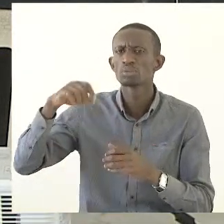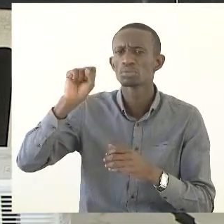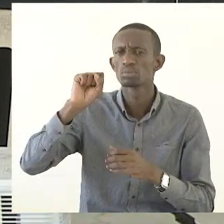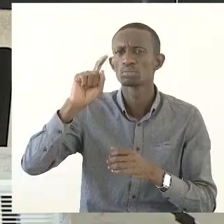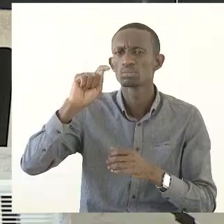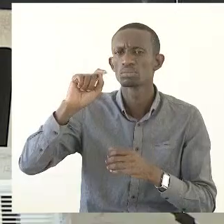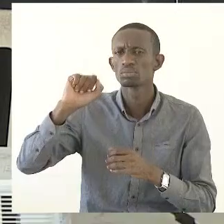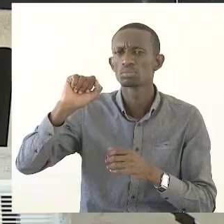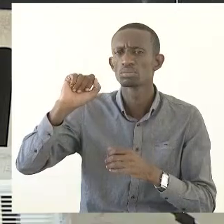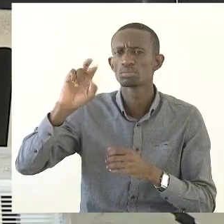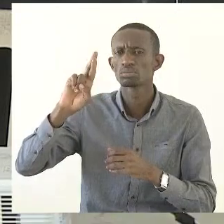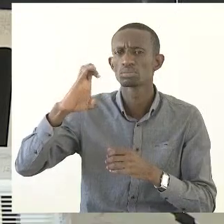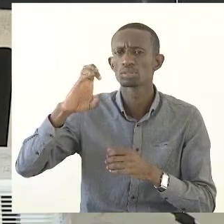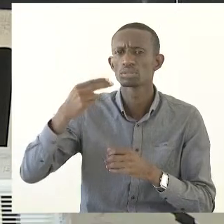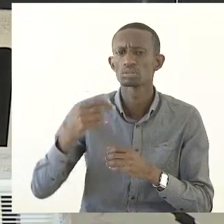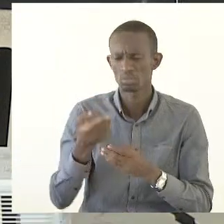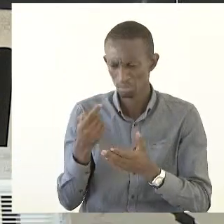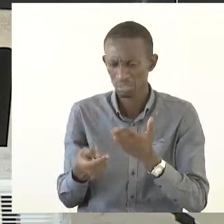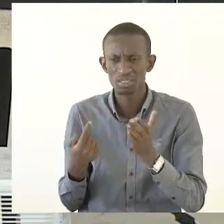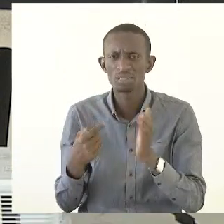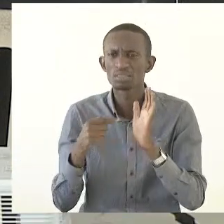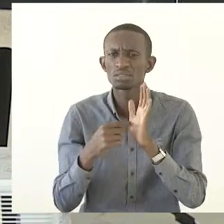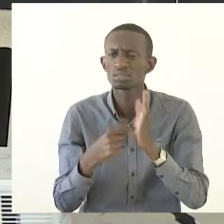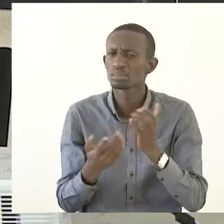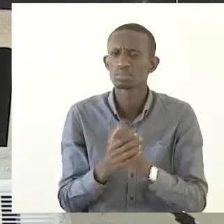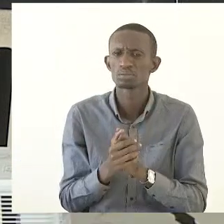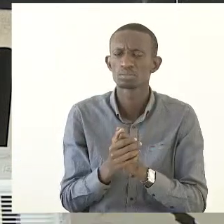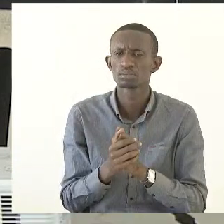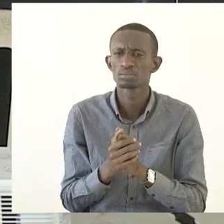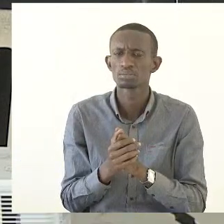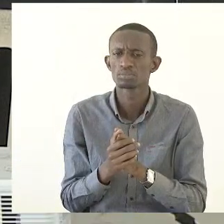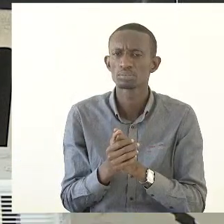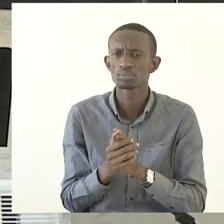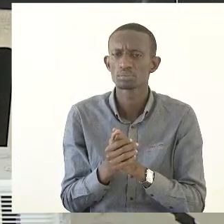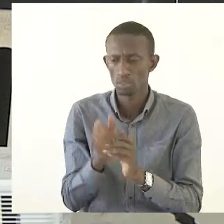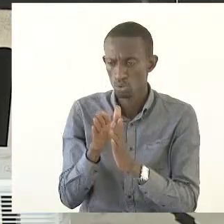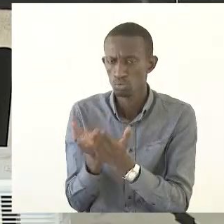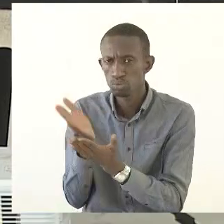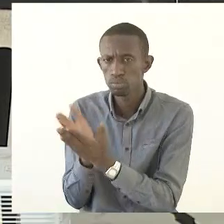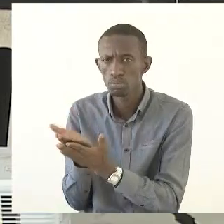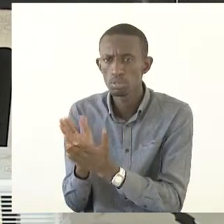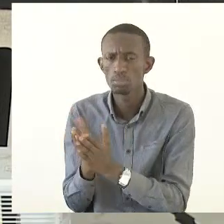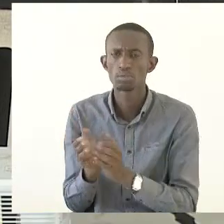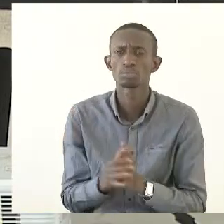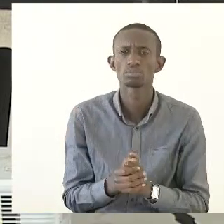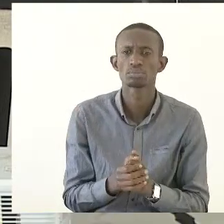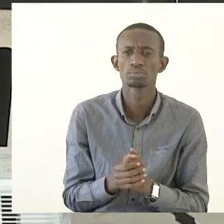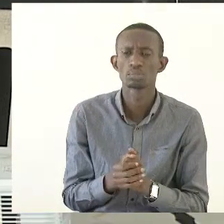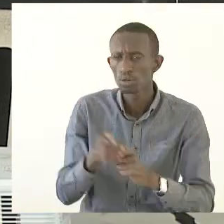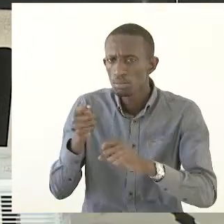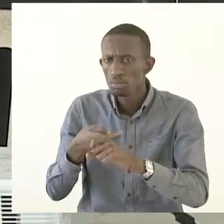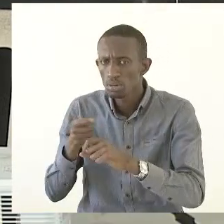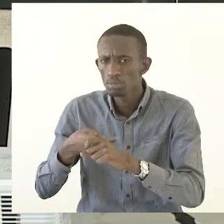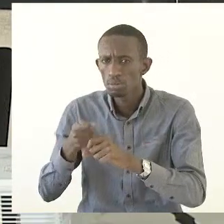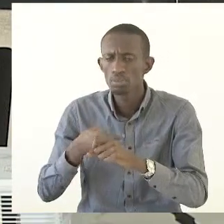eat. It is found in cassava, Irish potato, sweet potato. All of them, they contain these food